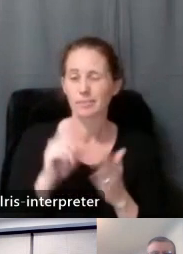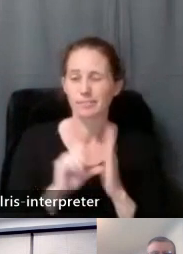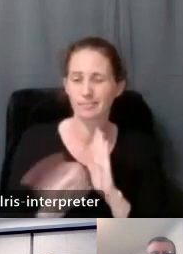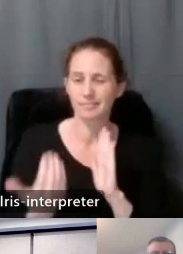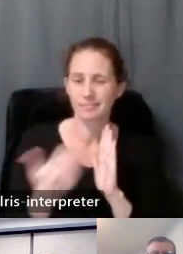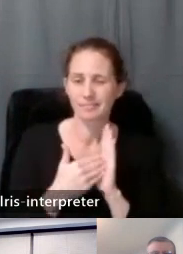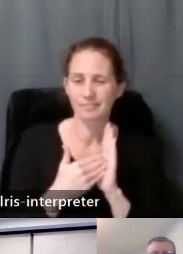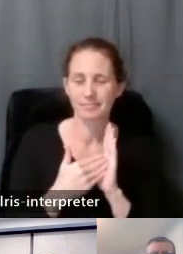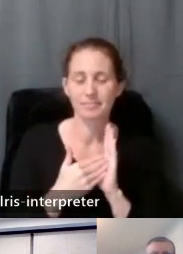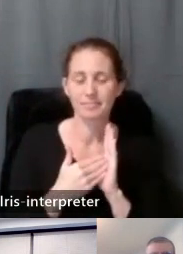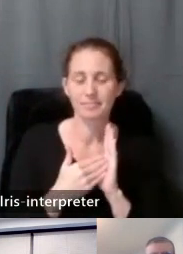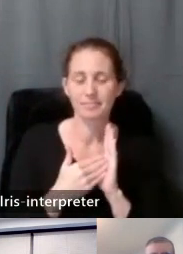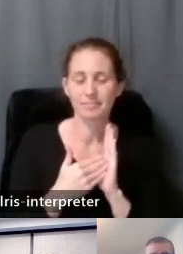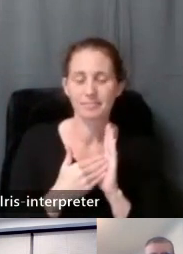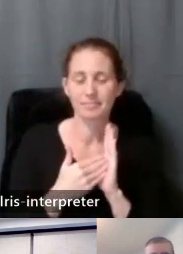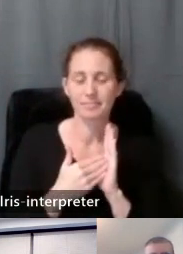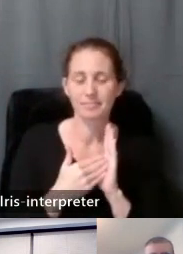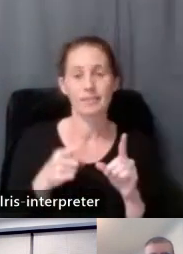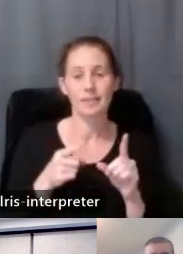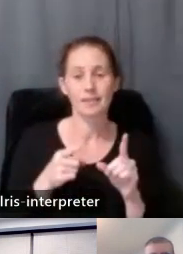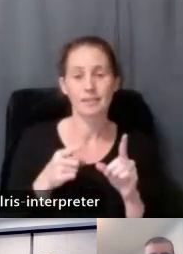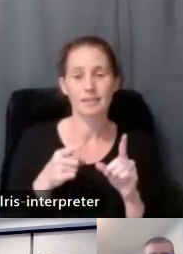reiterate that this